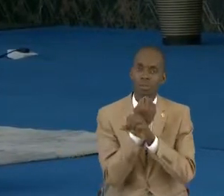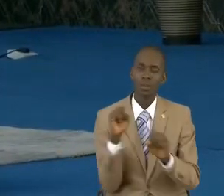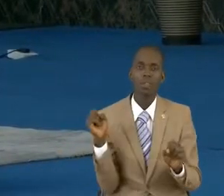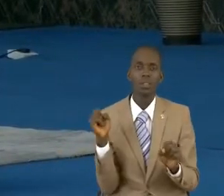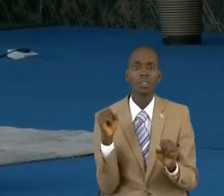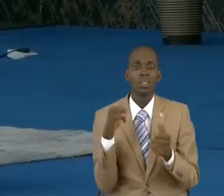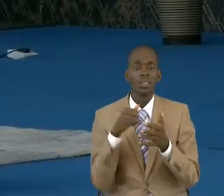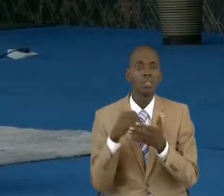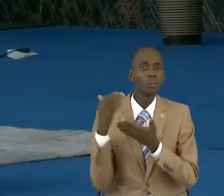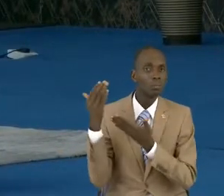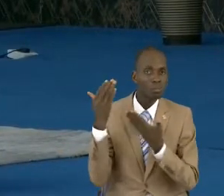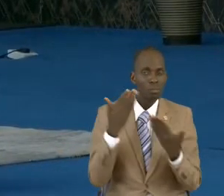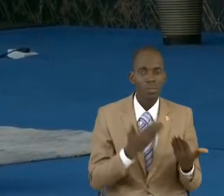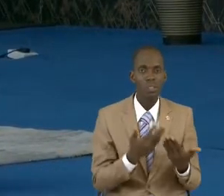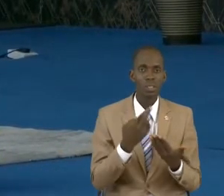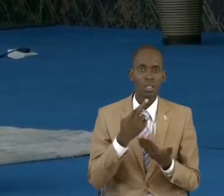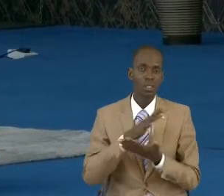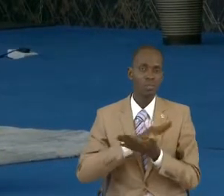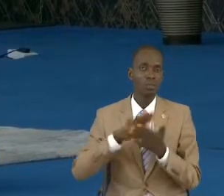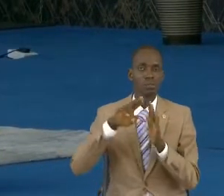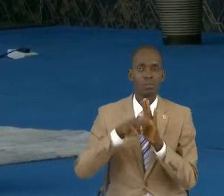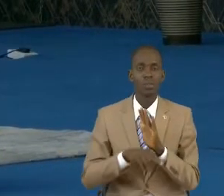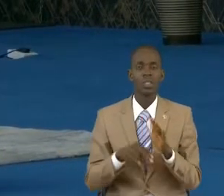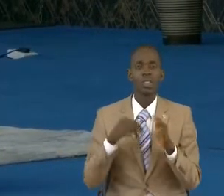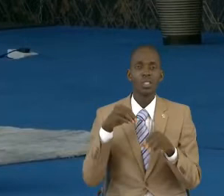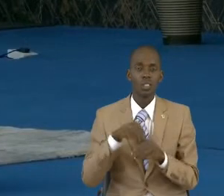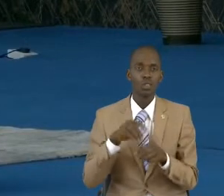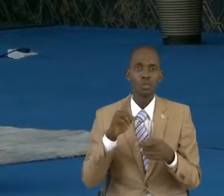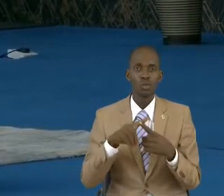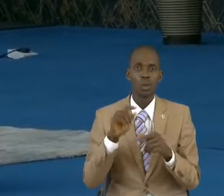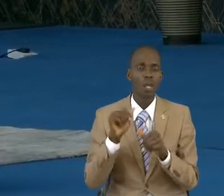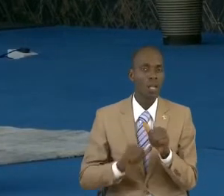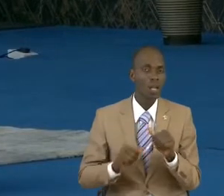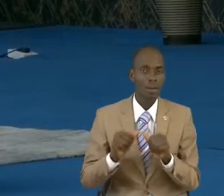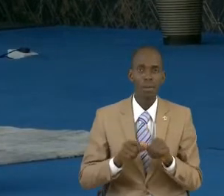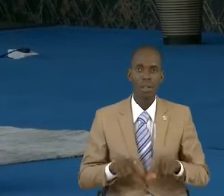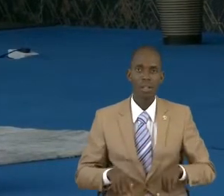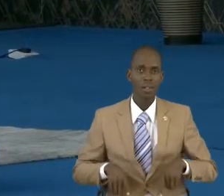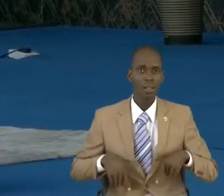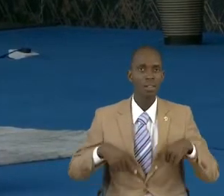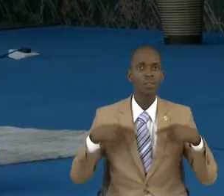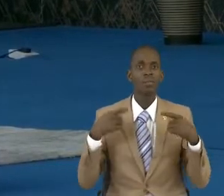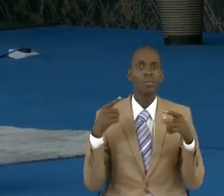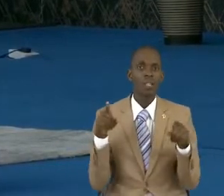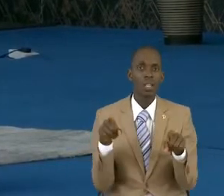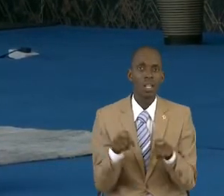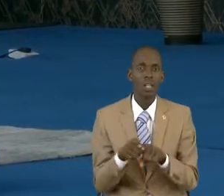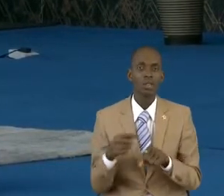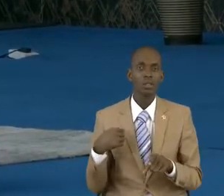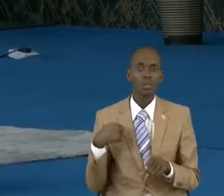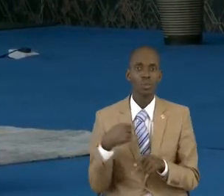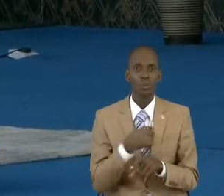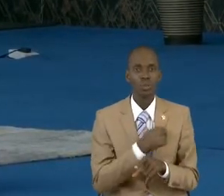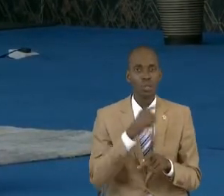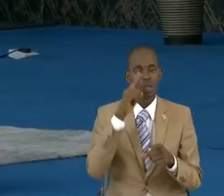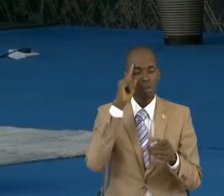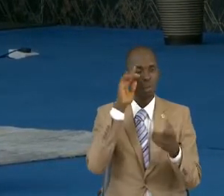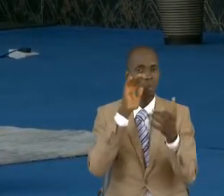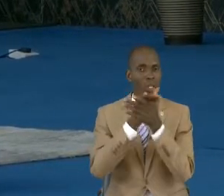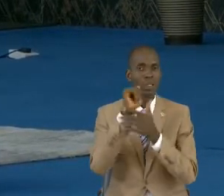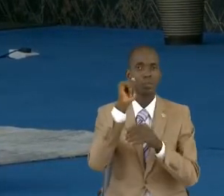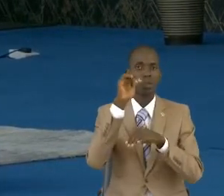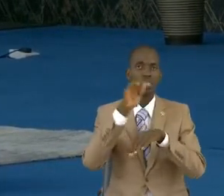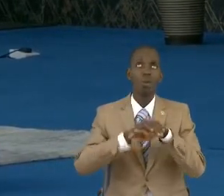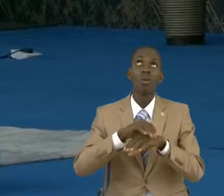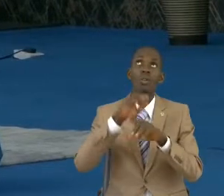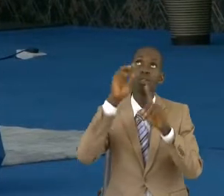brings righteousness into every life as we believe on him. Look